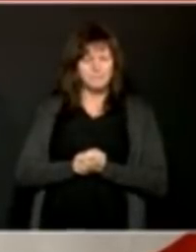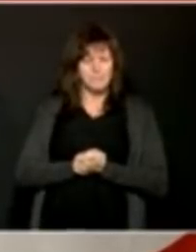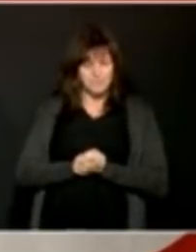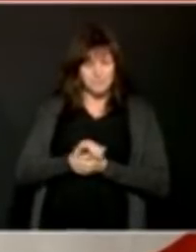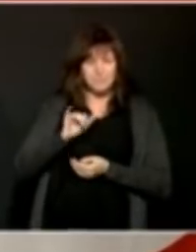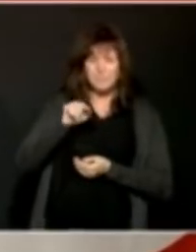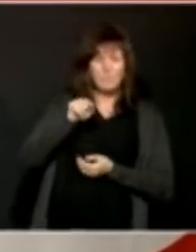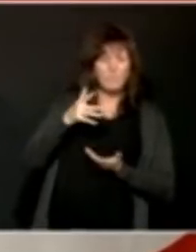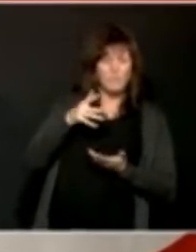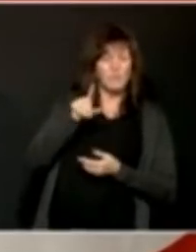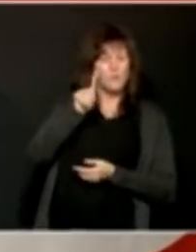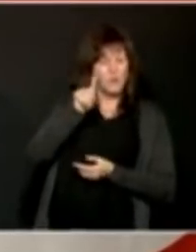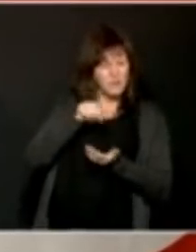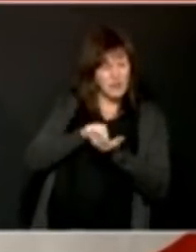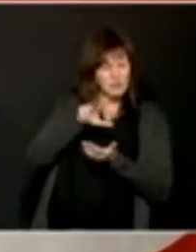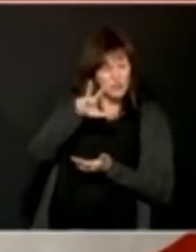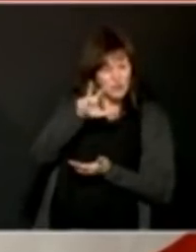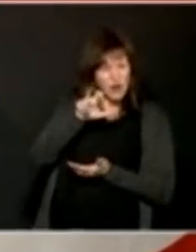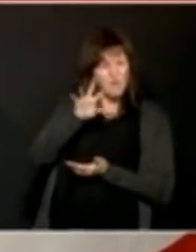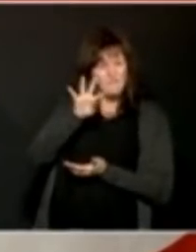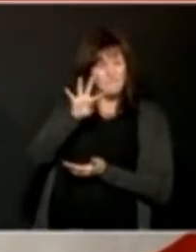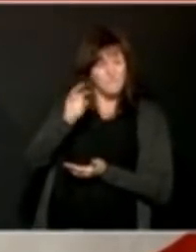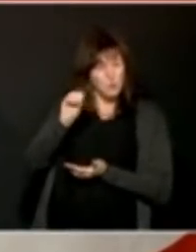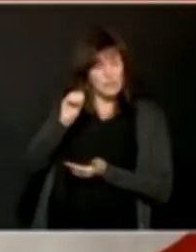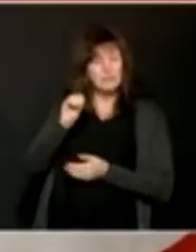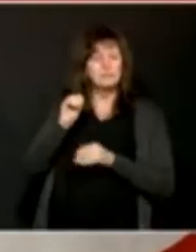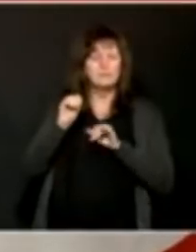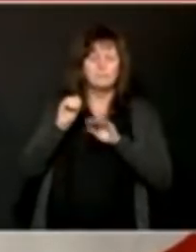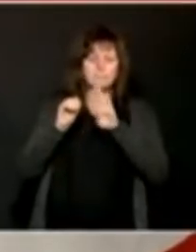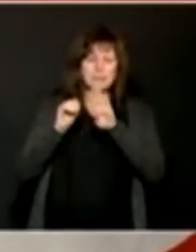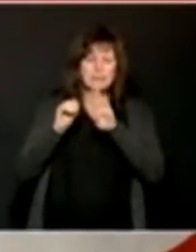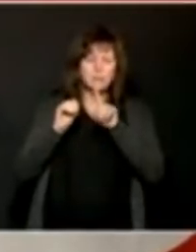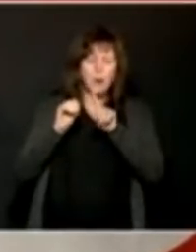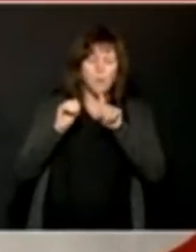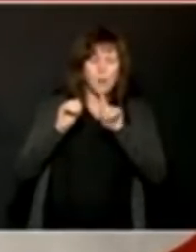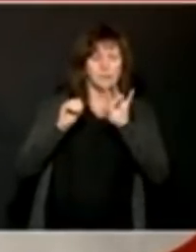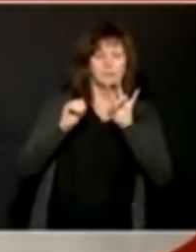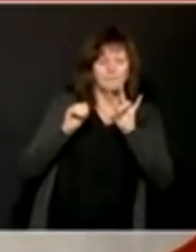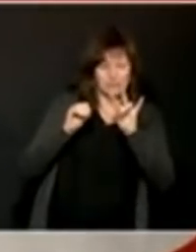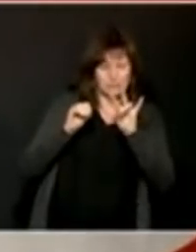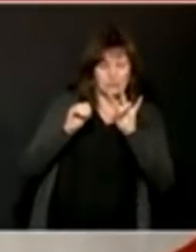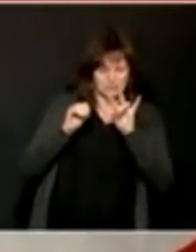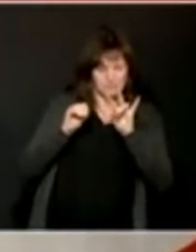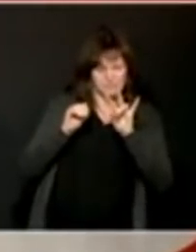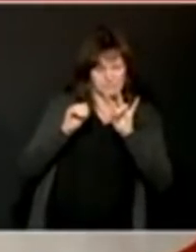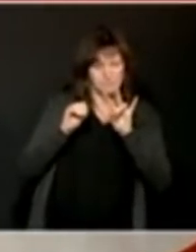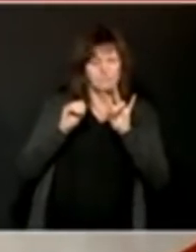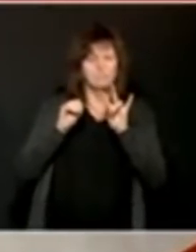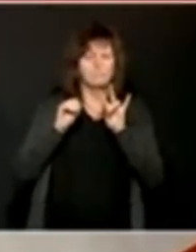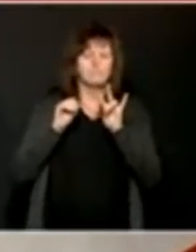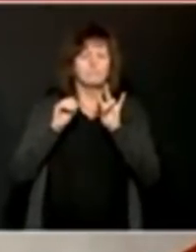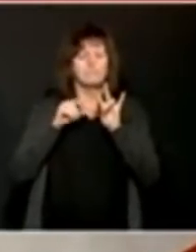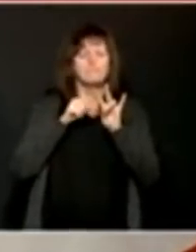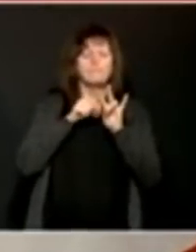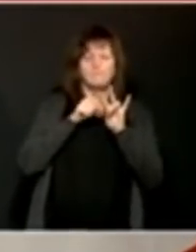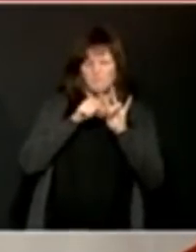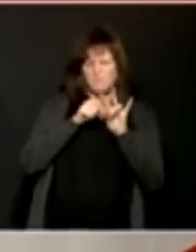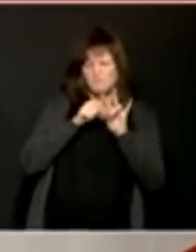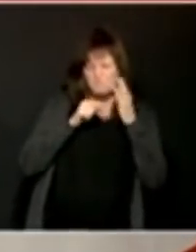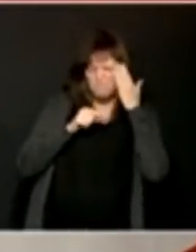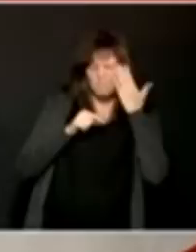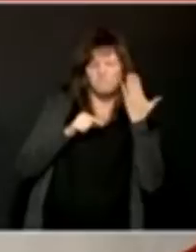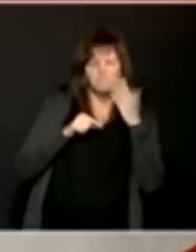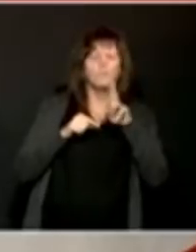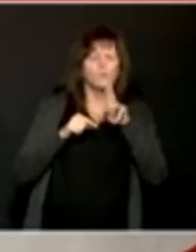1,340 are the B117, or first identified in UK variant.